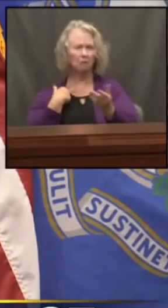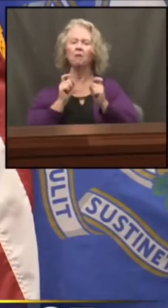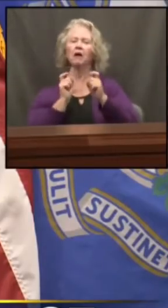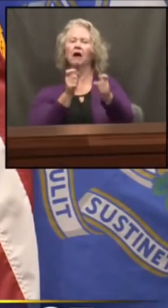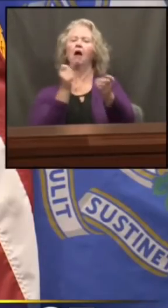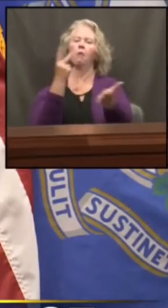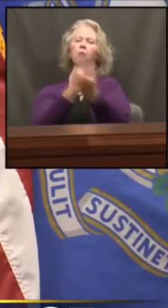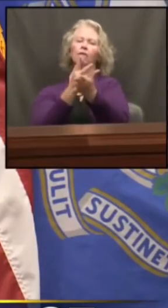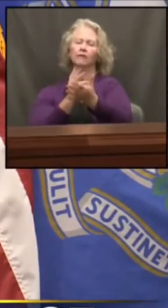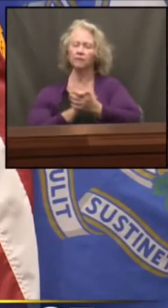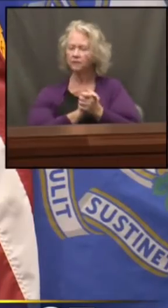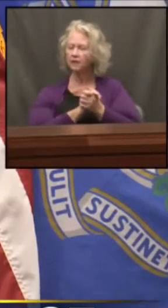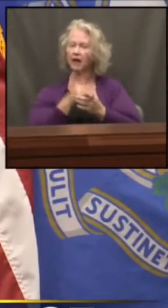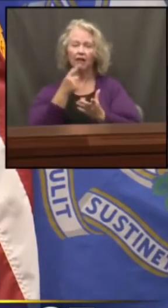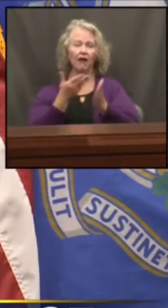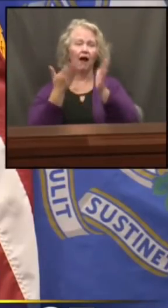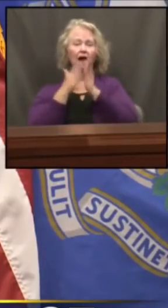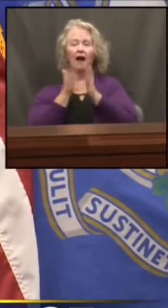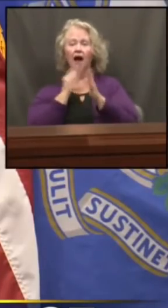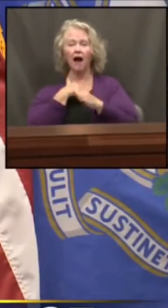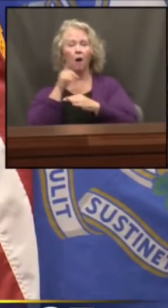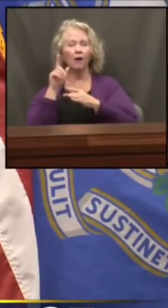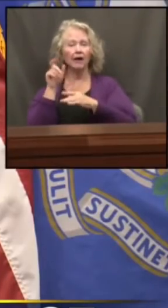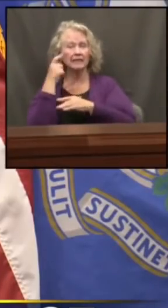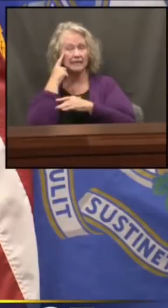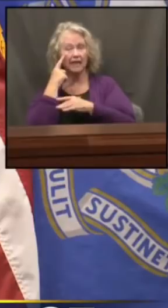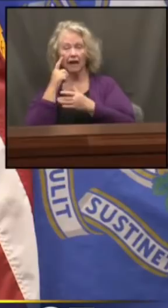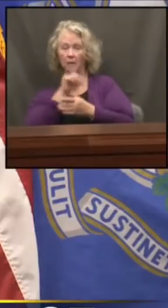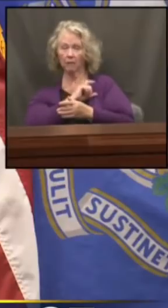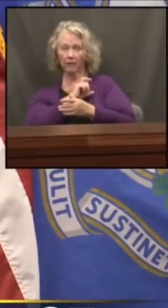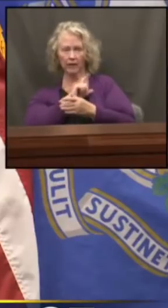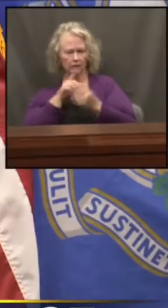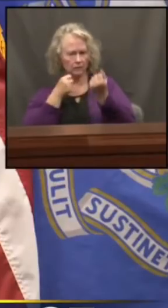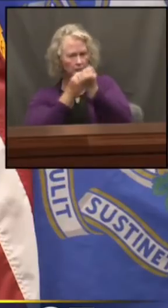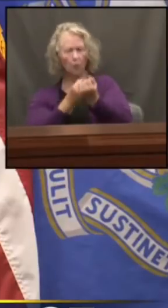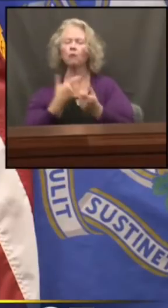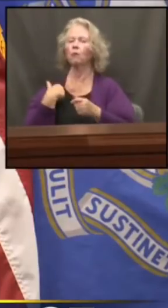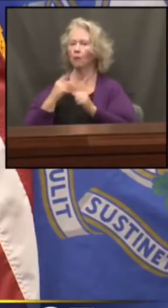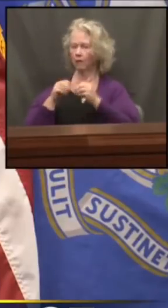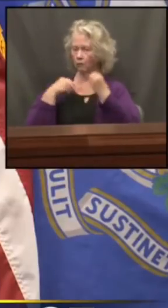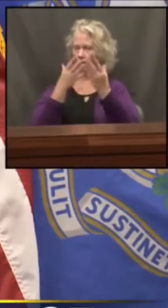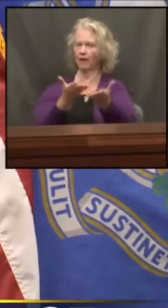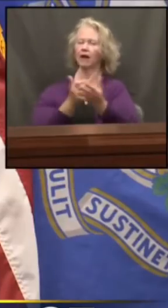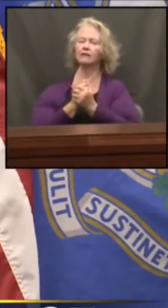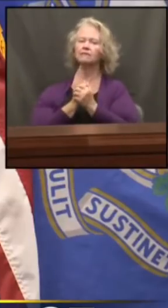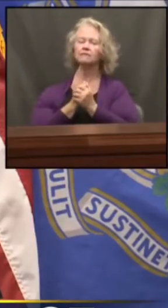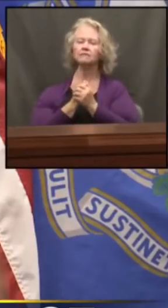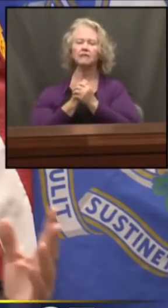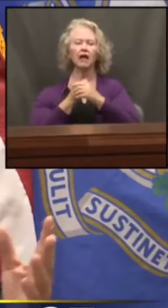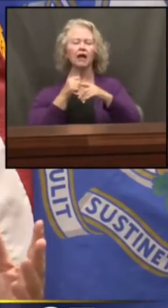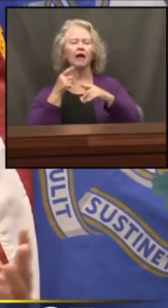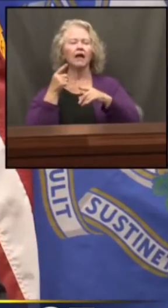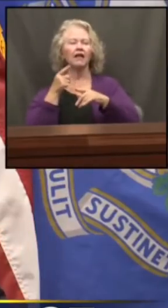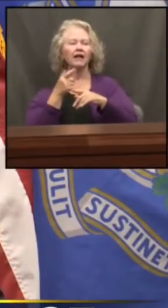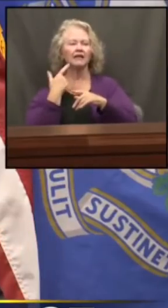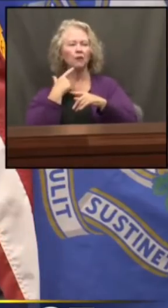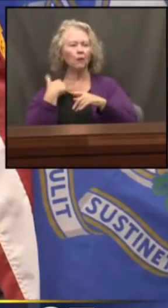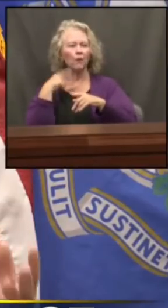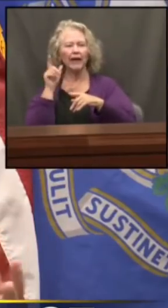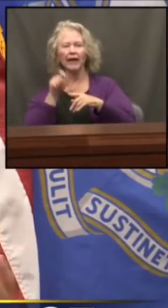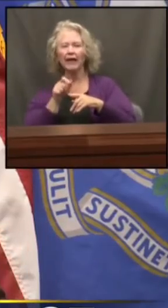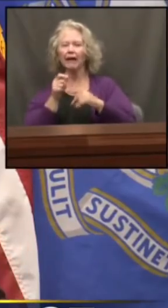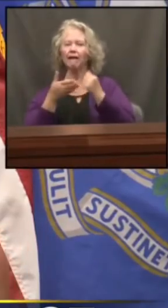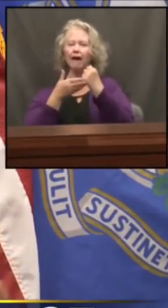additional support from our state police. I said, here's additional support for our state police. They said we need, help for